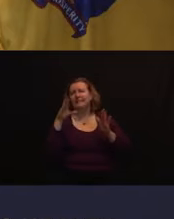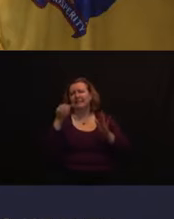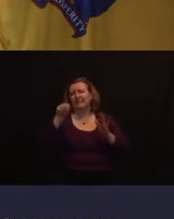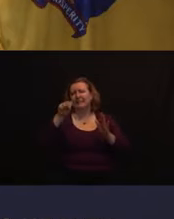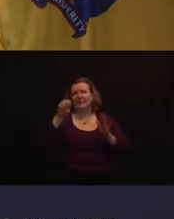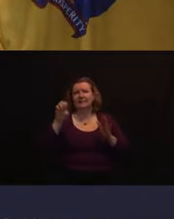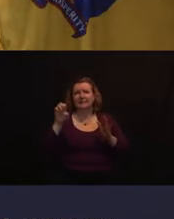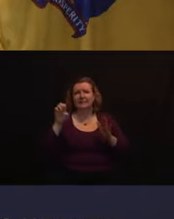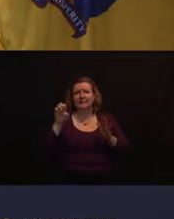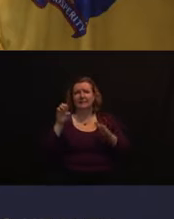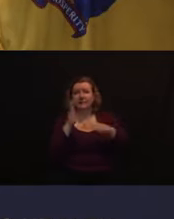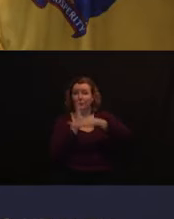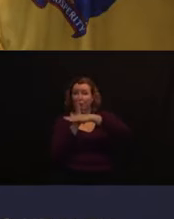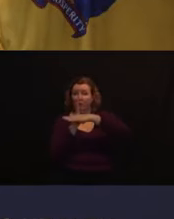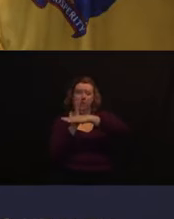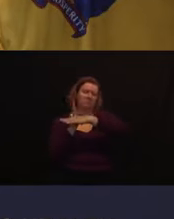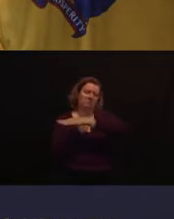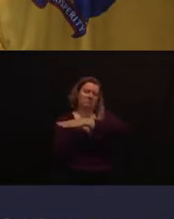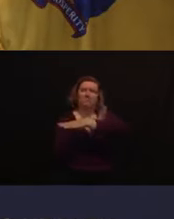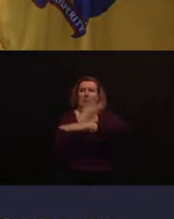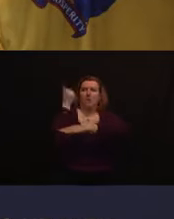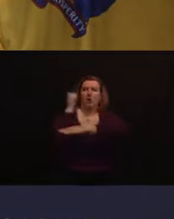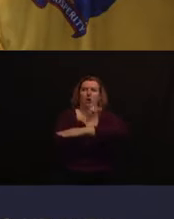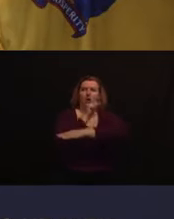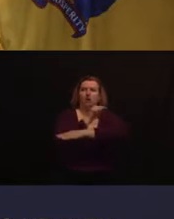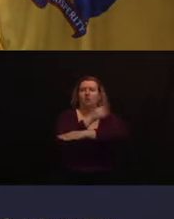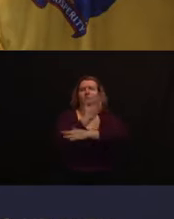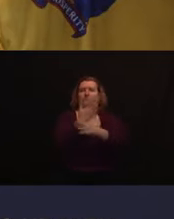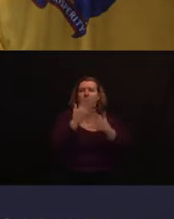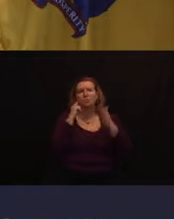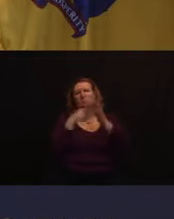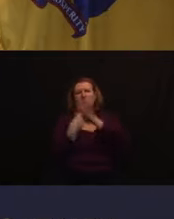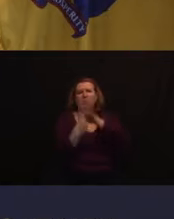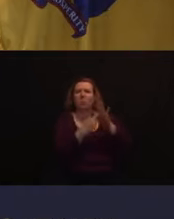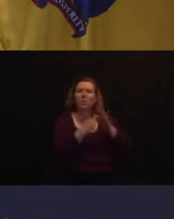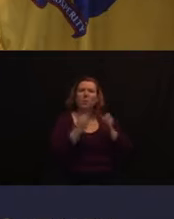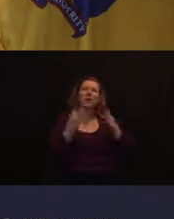than just showing cases, hospitalizations,